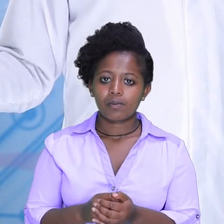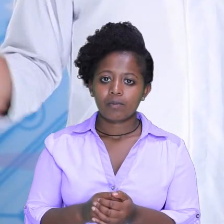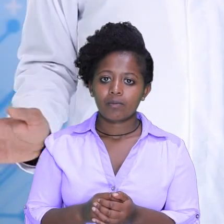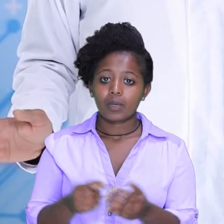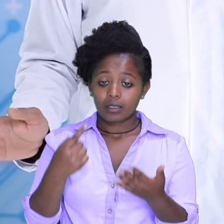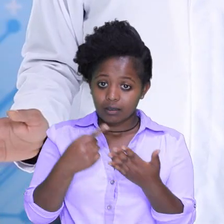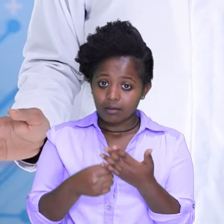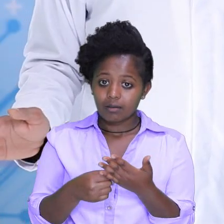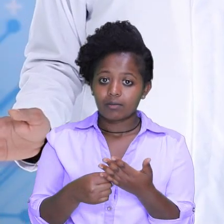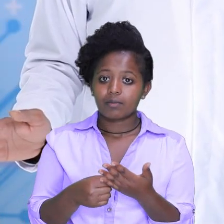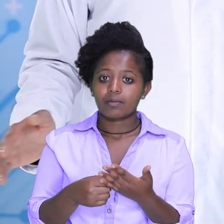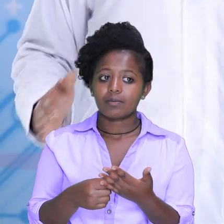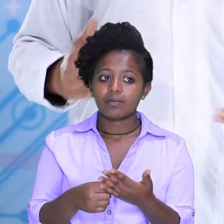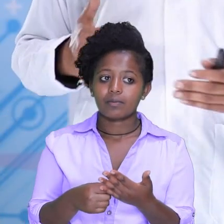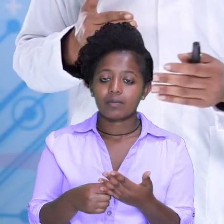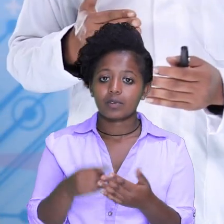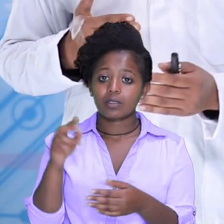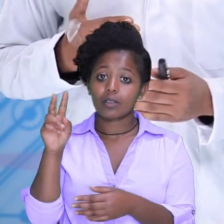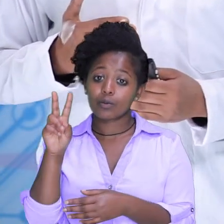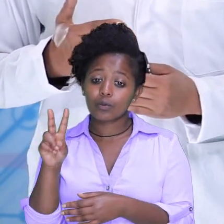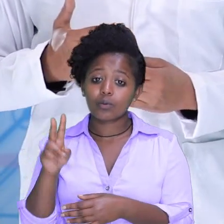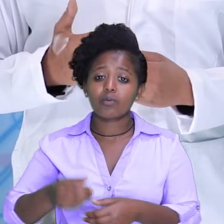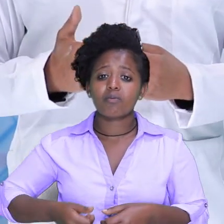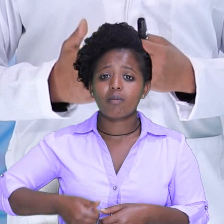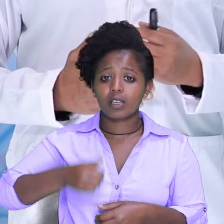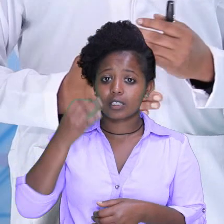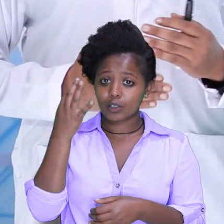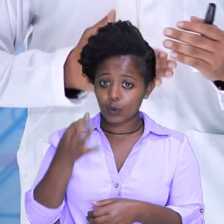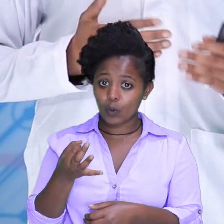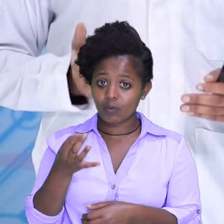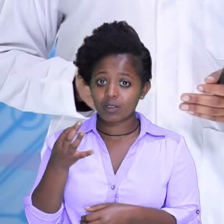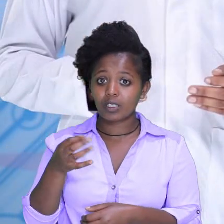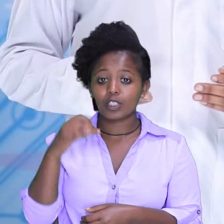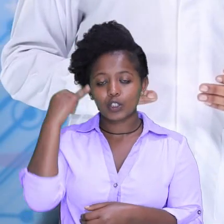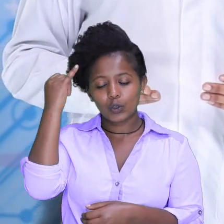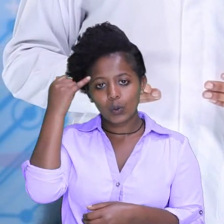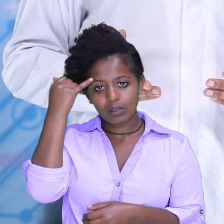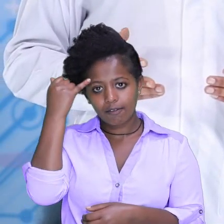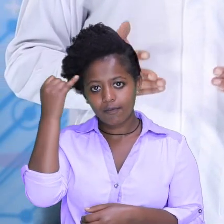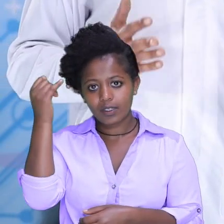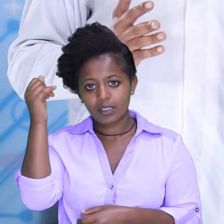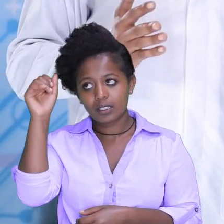At the time, the two measures of Joseph Stalin. Joseph